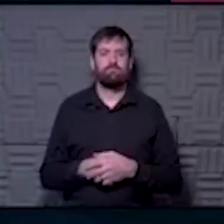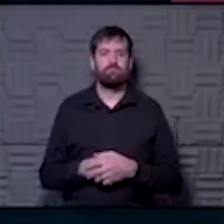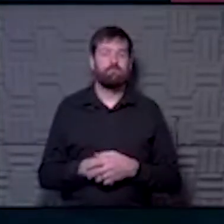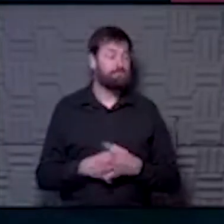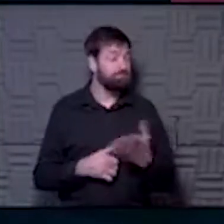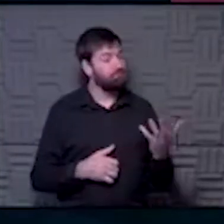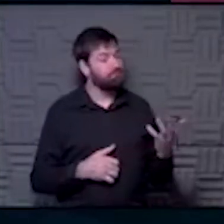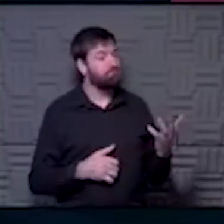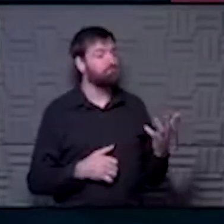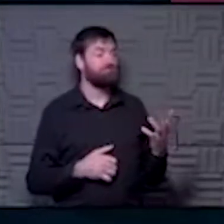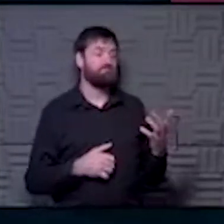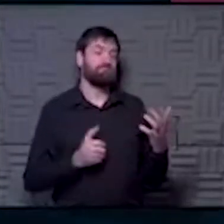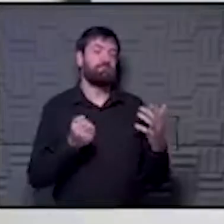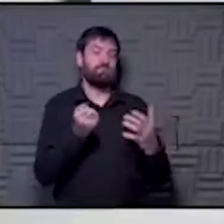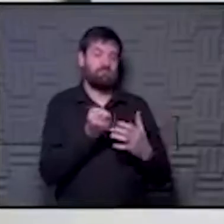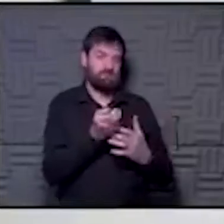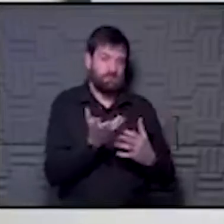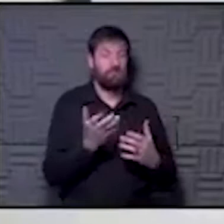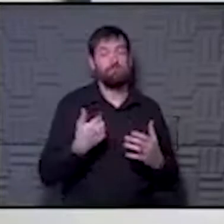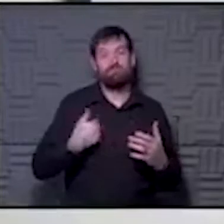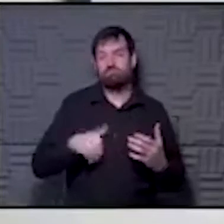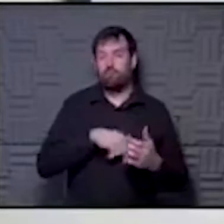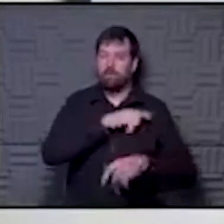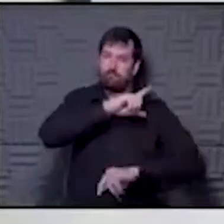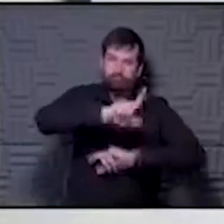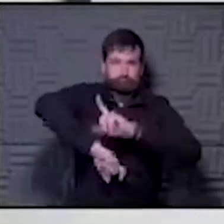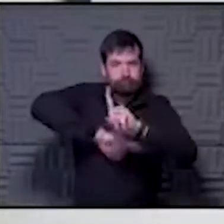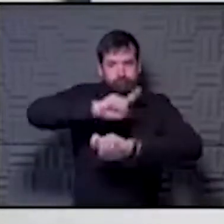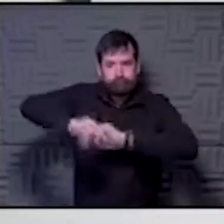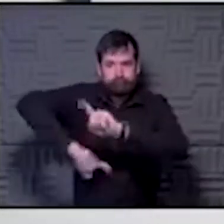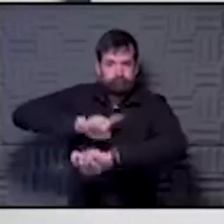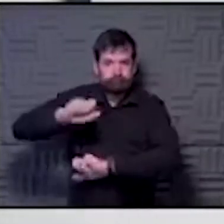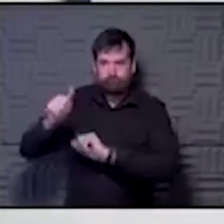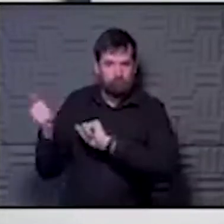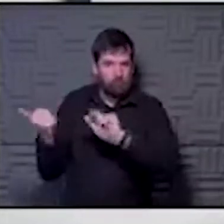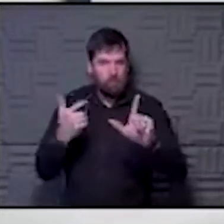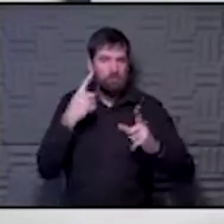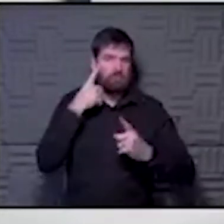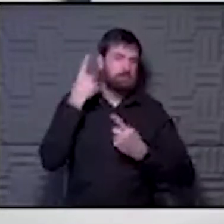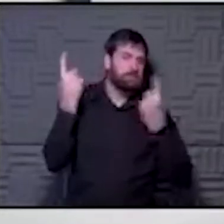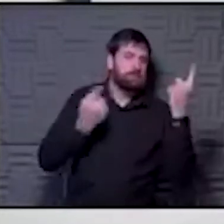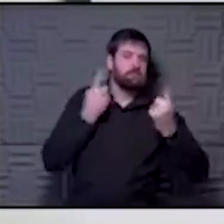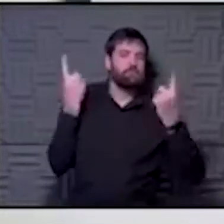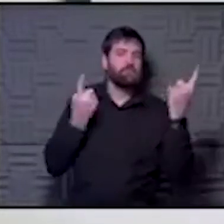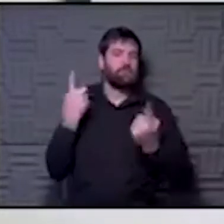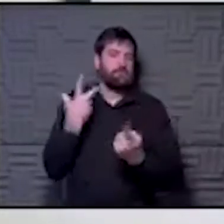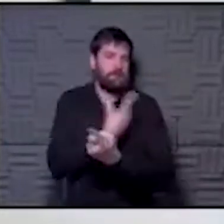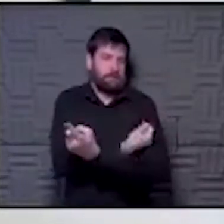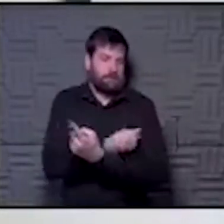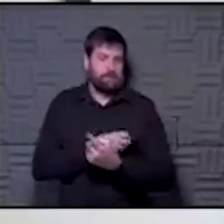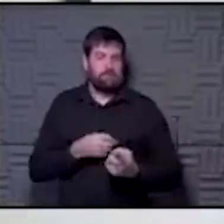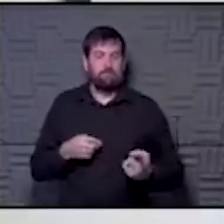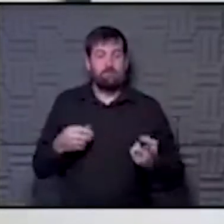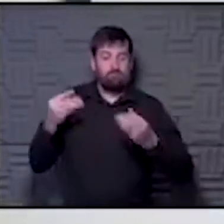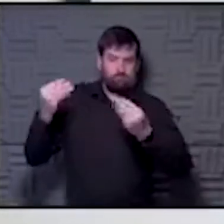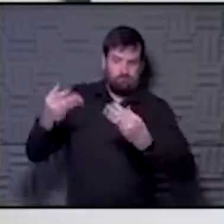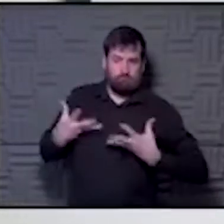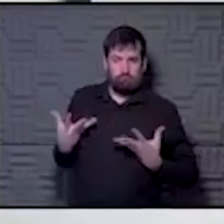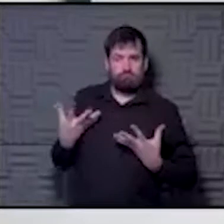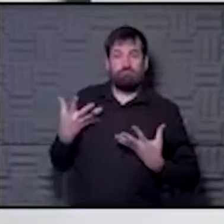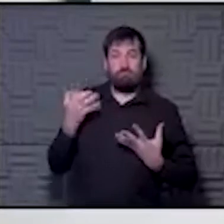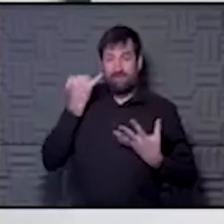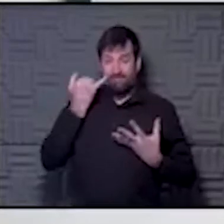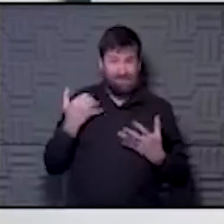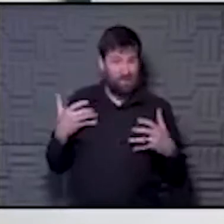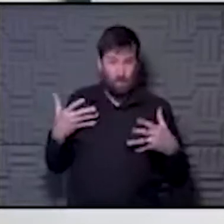It's a combination of things. So we've asked everybody on staff to consider it and to inform us as to why if they chose not